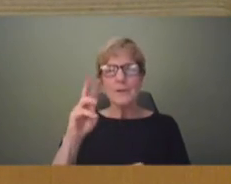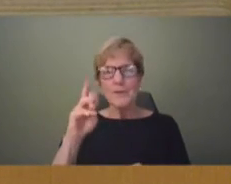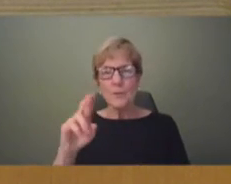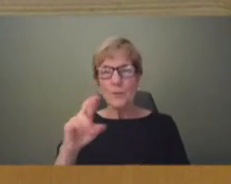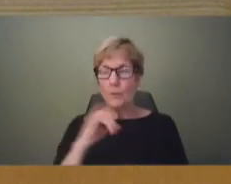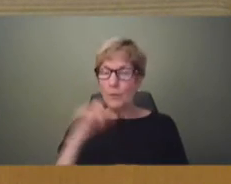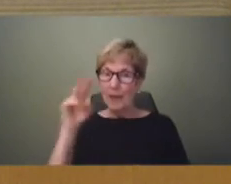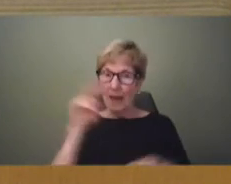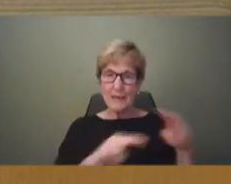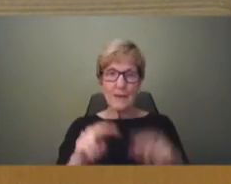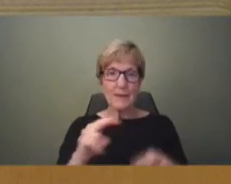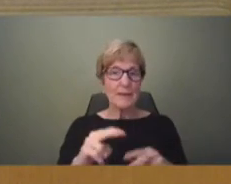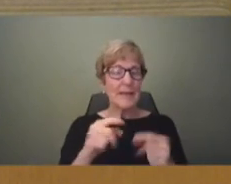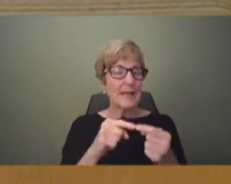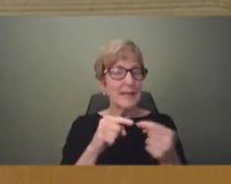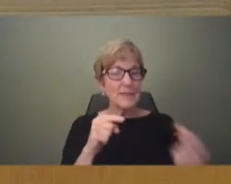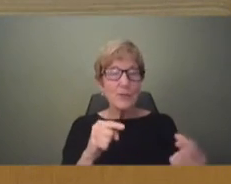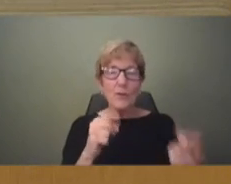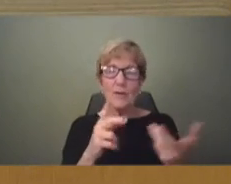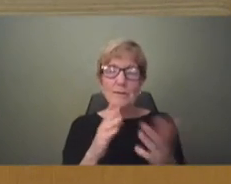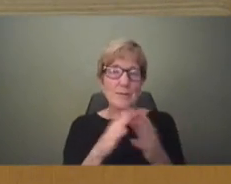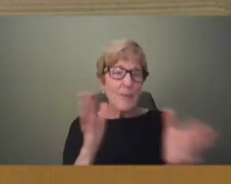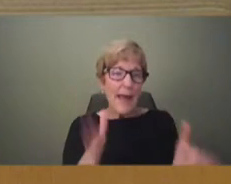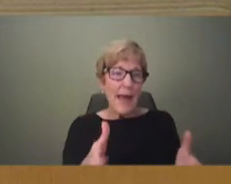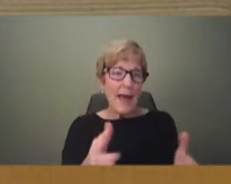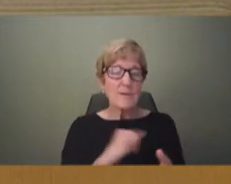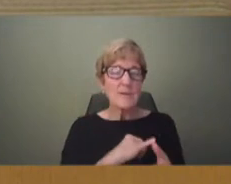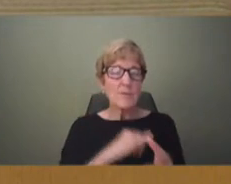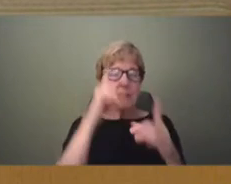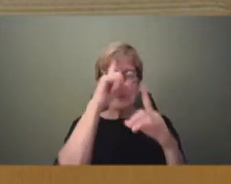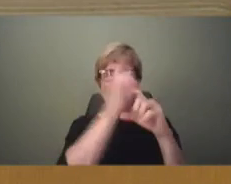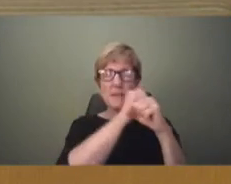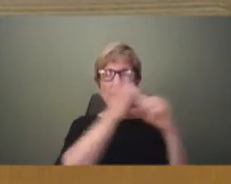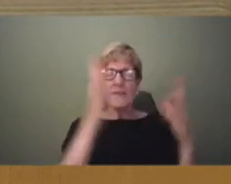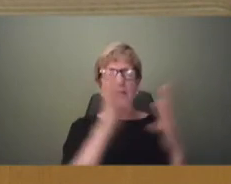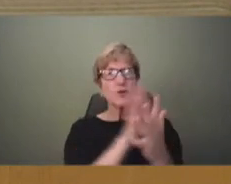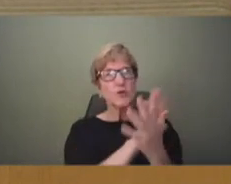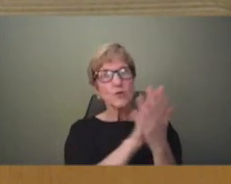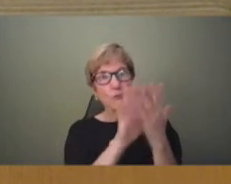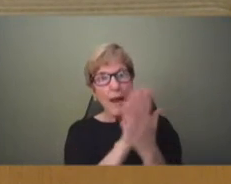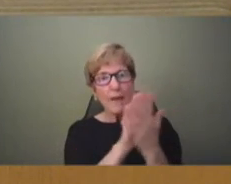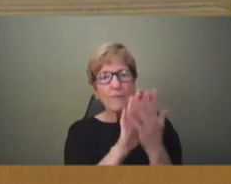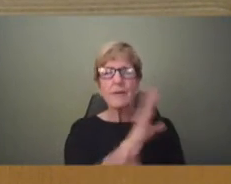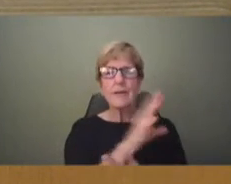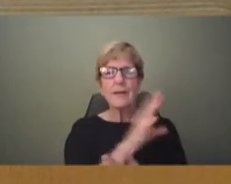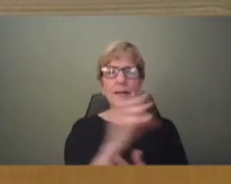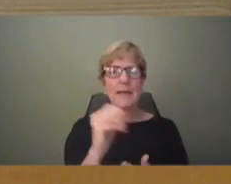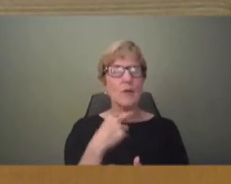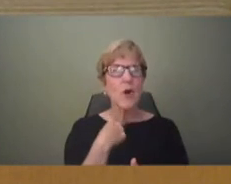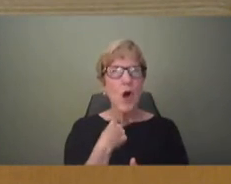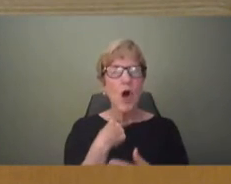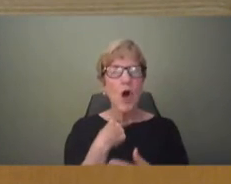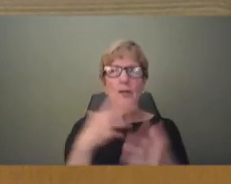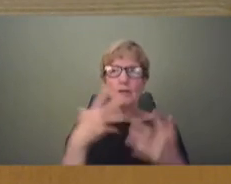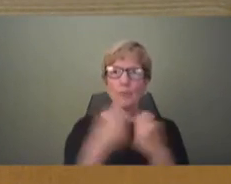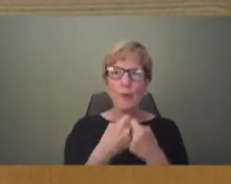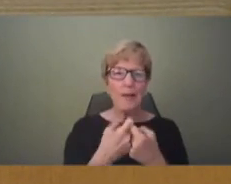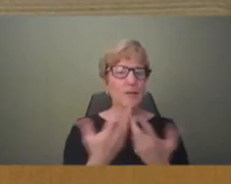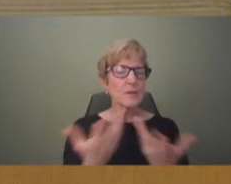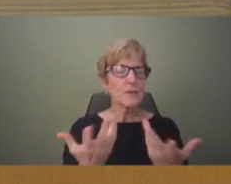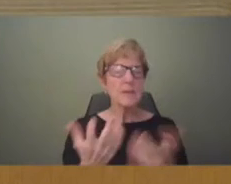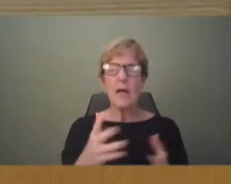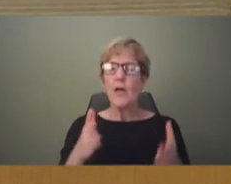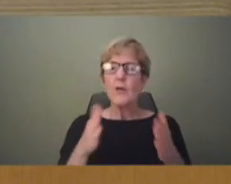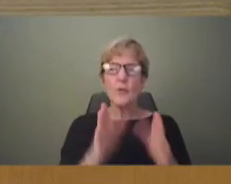literally it's across from my house so I'm envisioning just traffic and getting caught in car accidents the road is